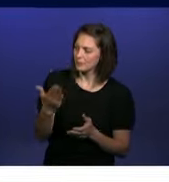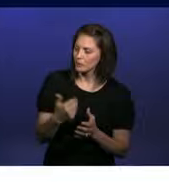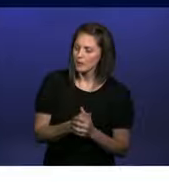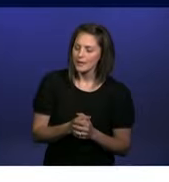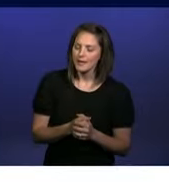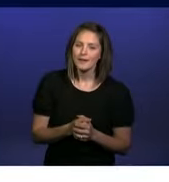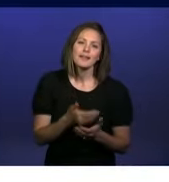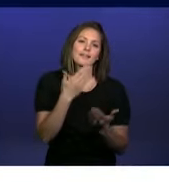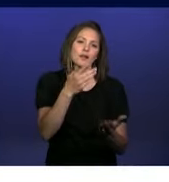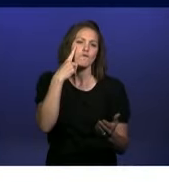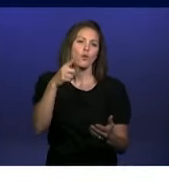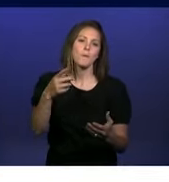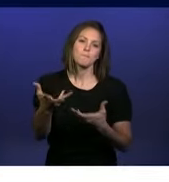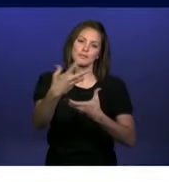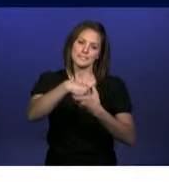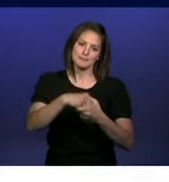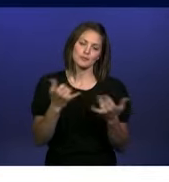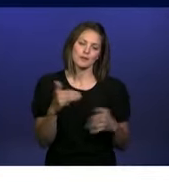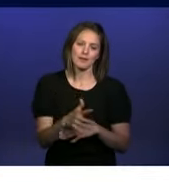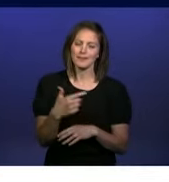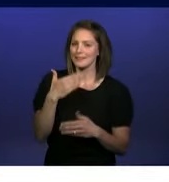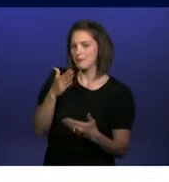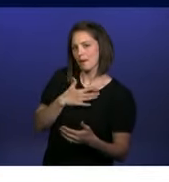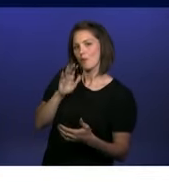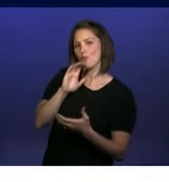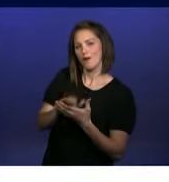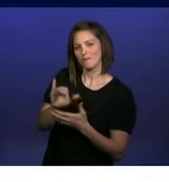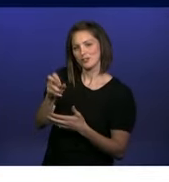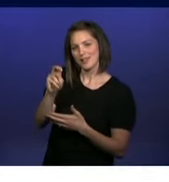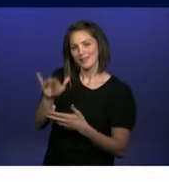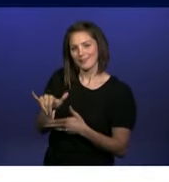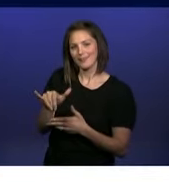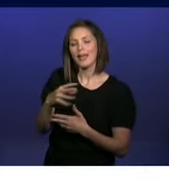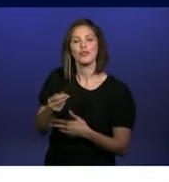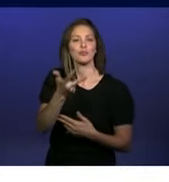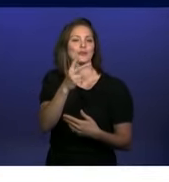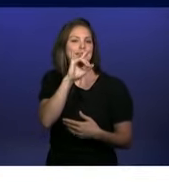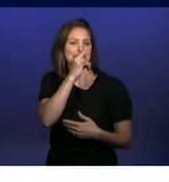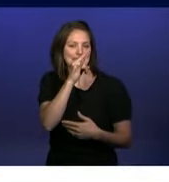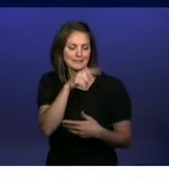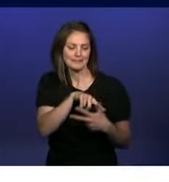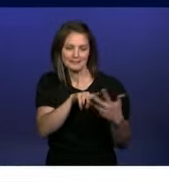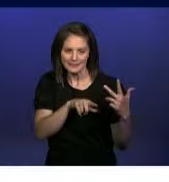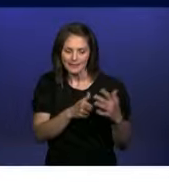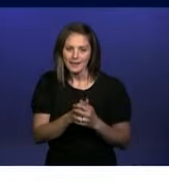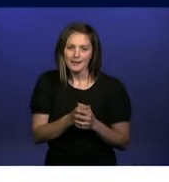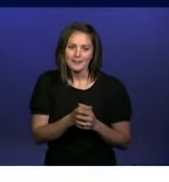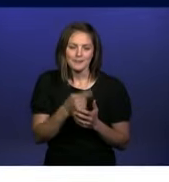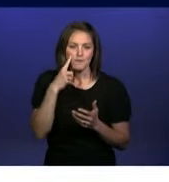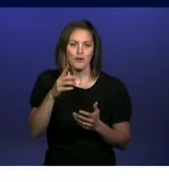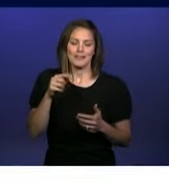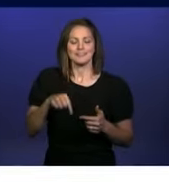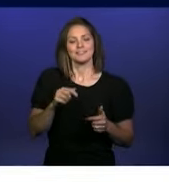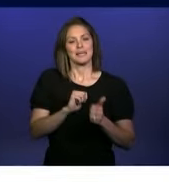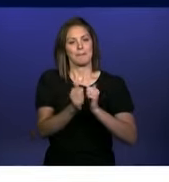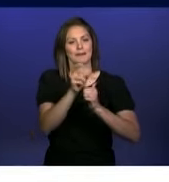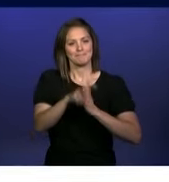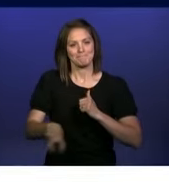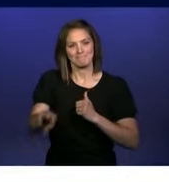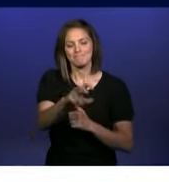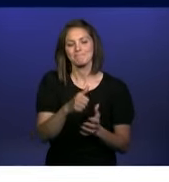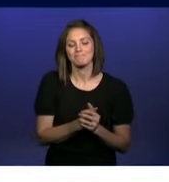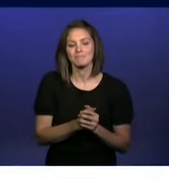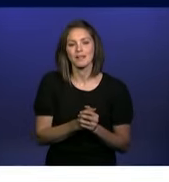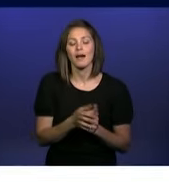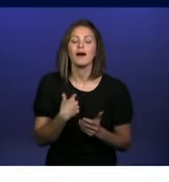I want to thank my wife, Jenny, my three kids, and my son-in-law for supporting this adventure that we've been on. I love the state of Utah,